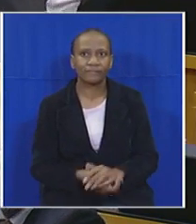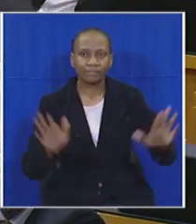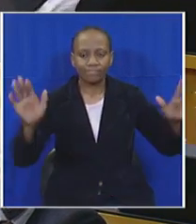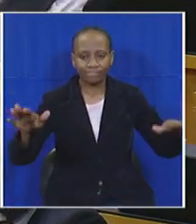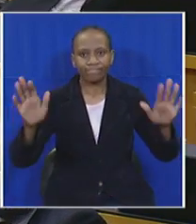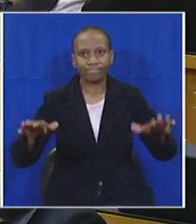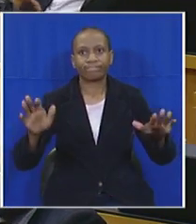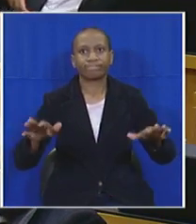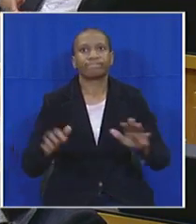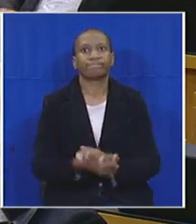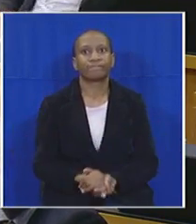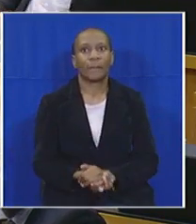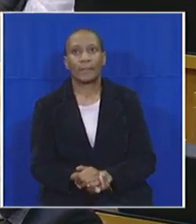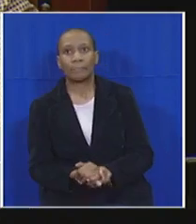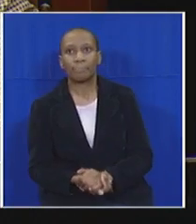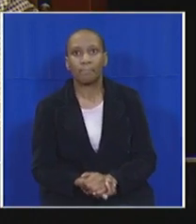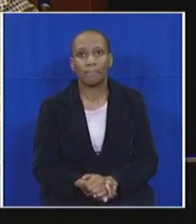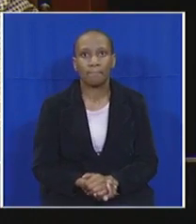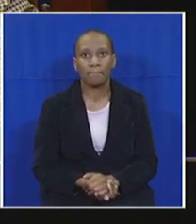Order.